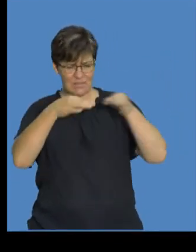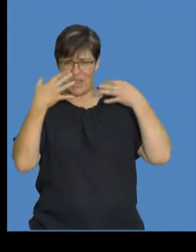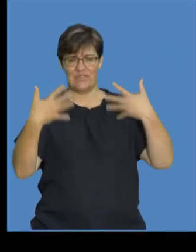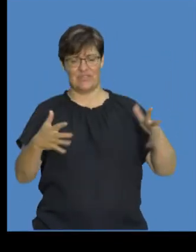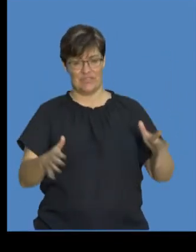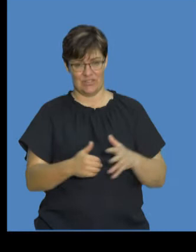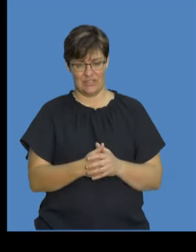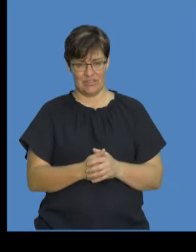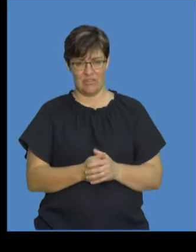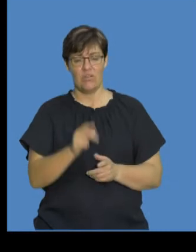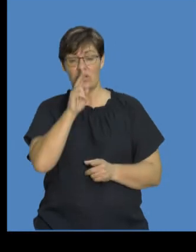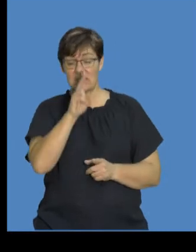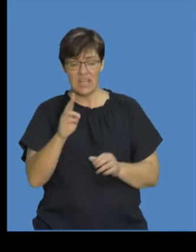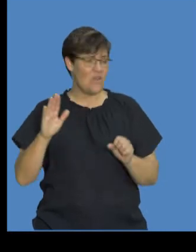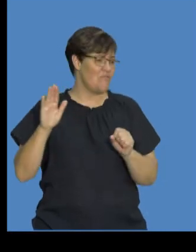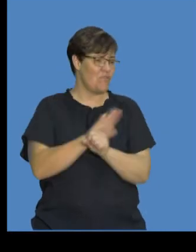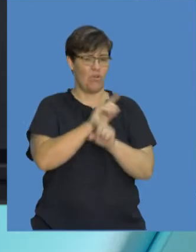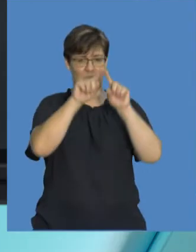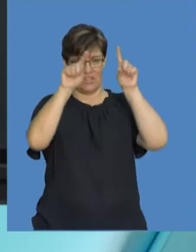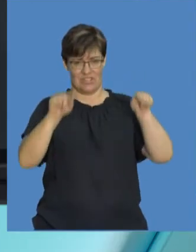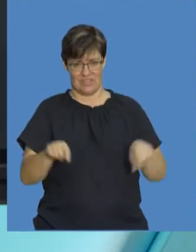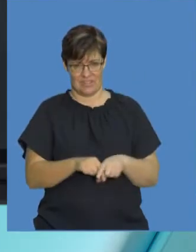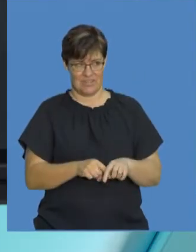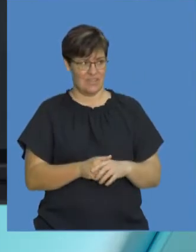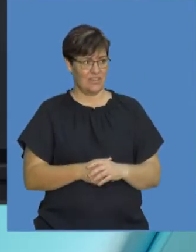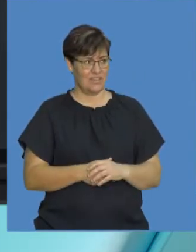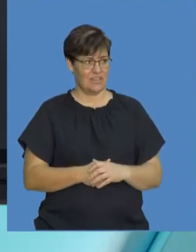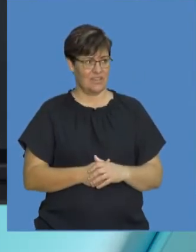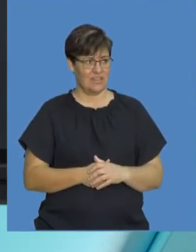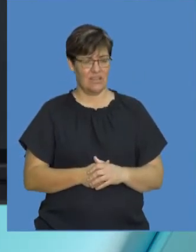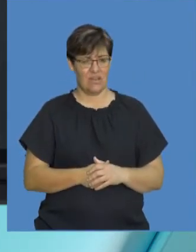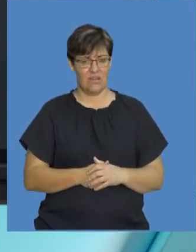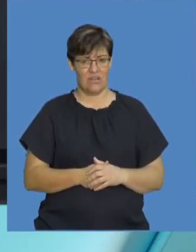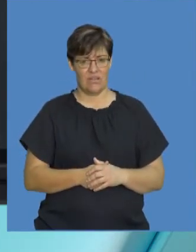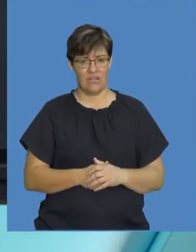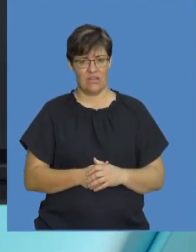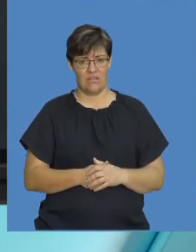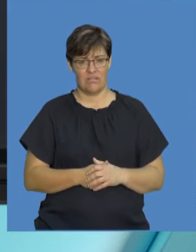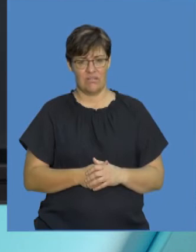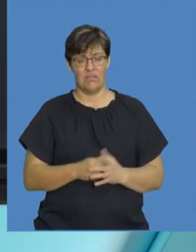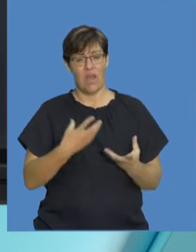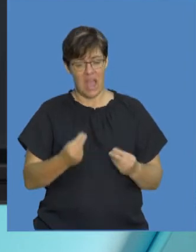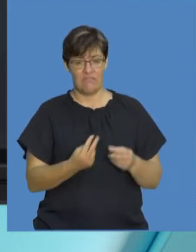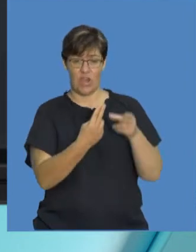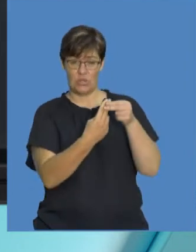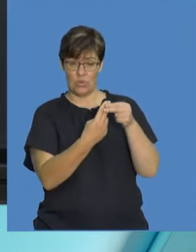been explained to you, and you can now see the complete picture. Guys, we still